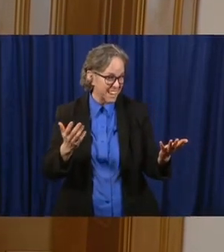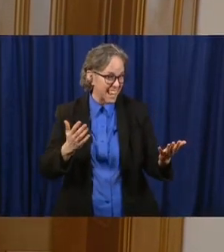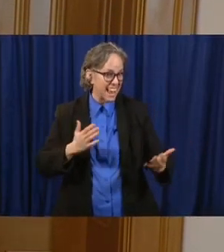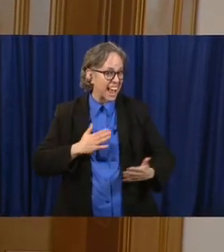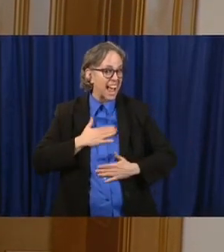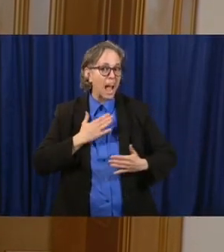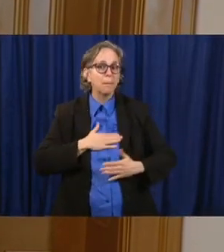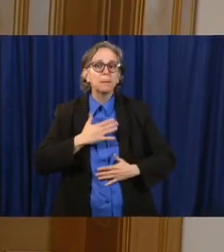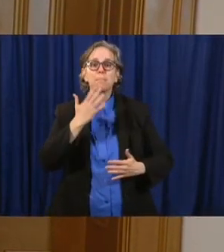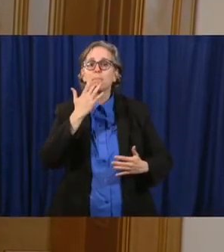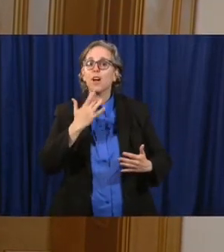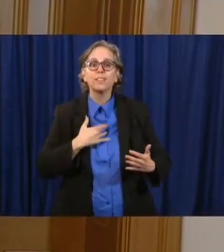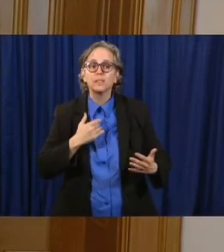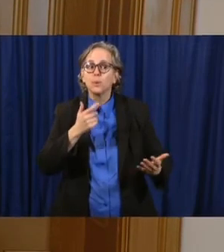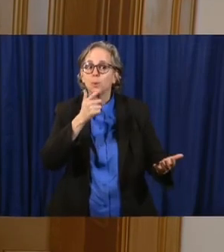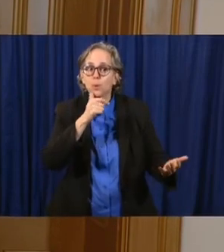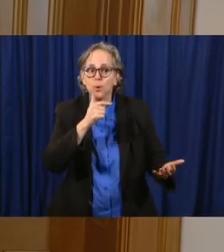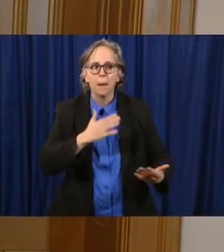cases, up